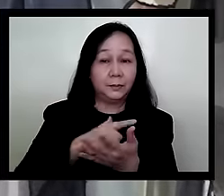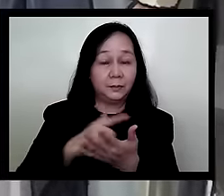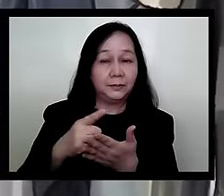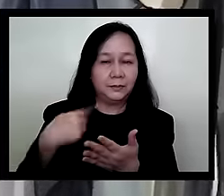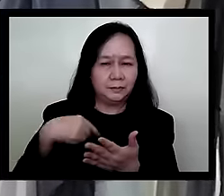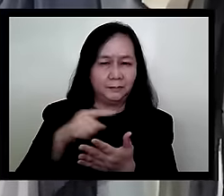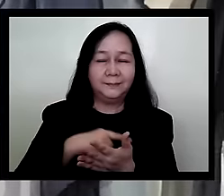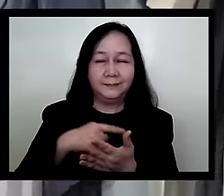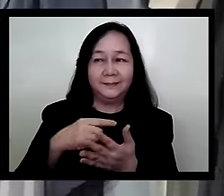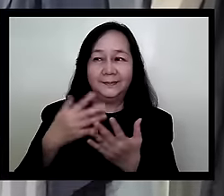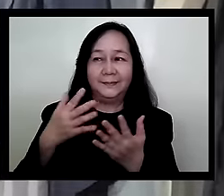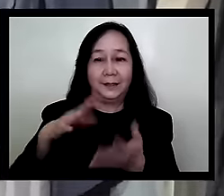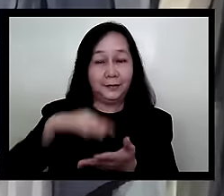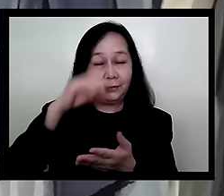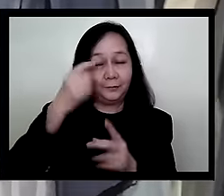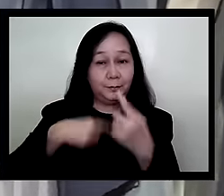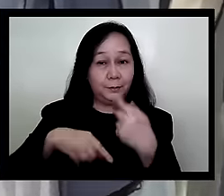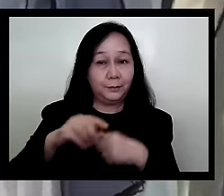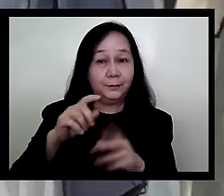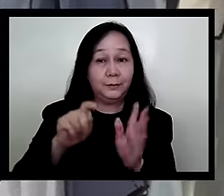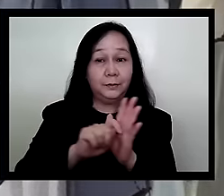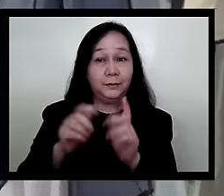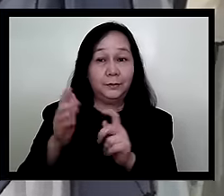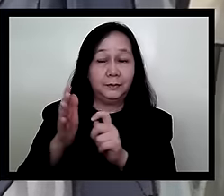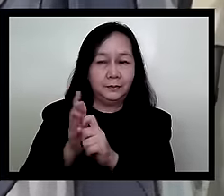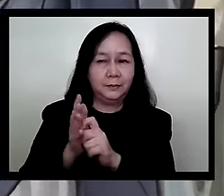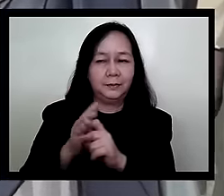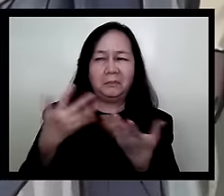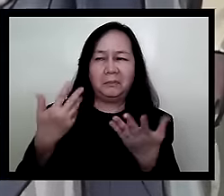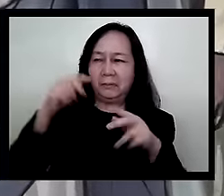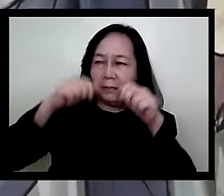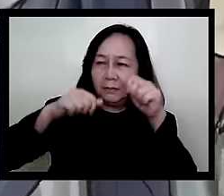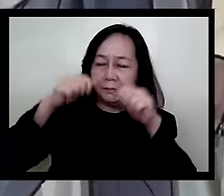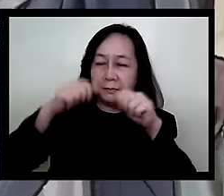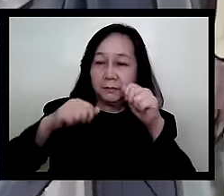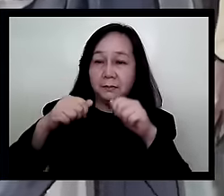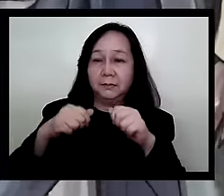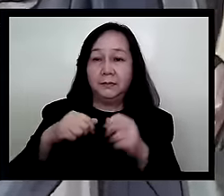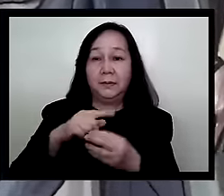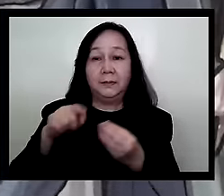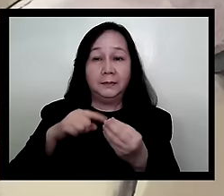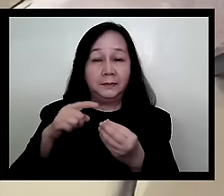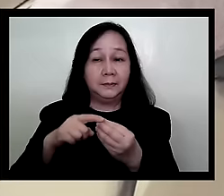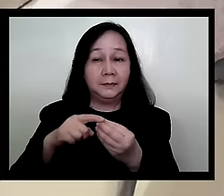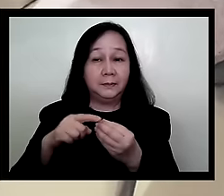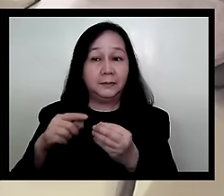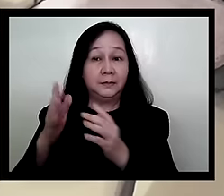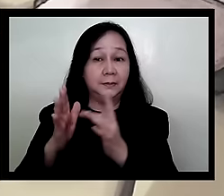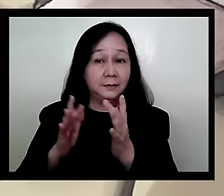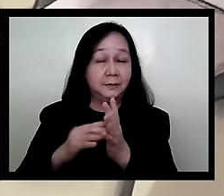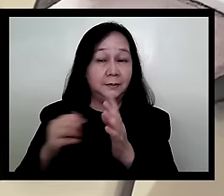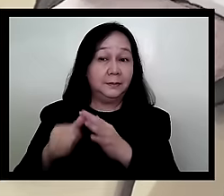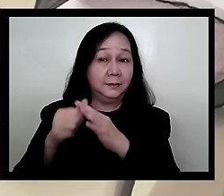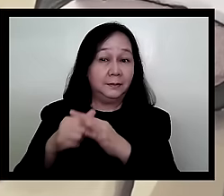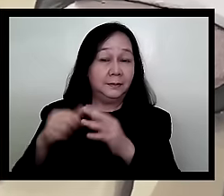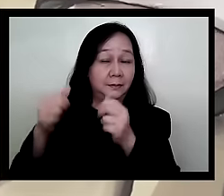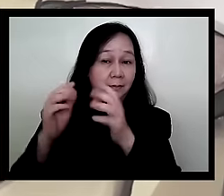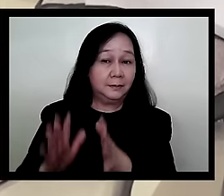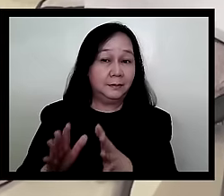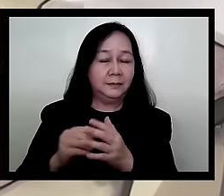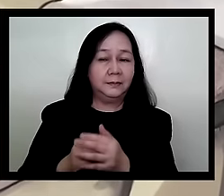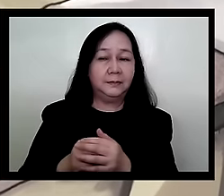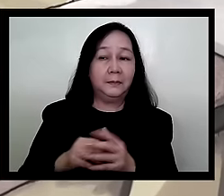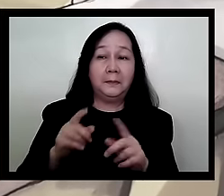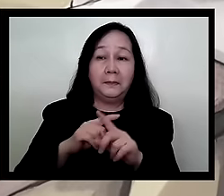initially was skeptical of his fellow disciples' testimony of the Resurrection but the Risen Lord came to